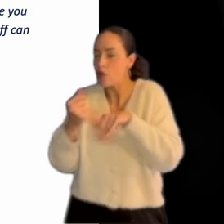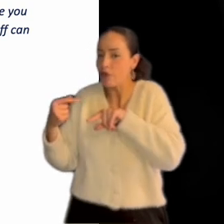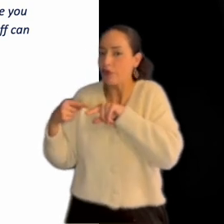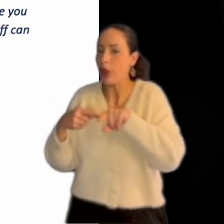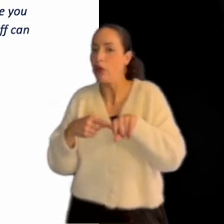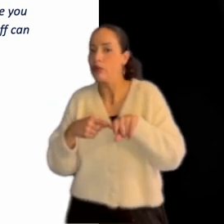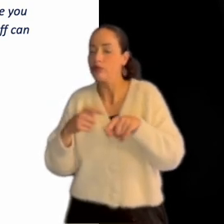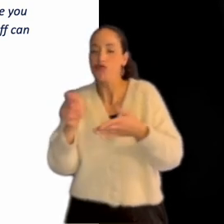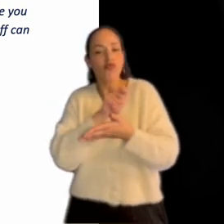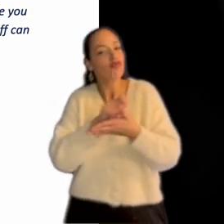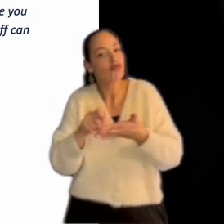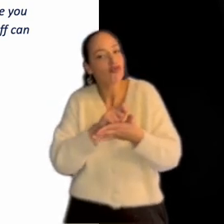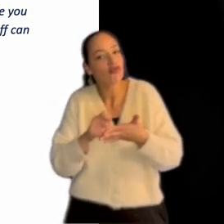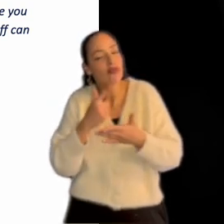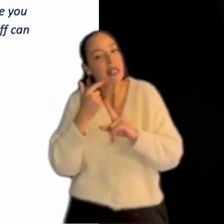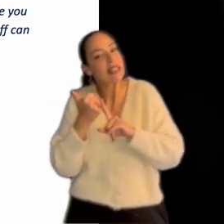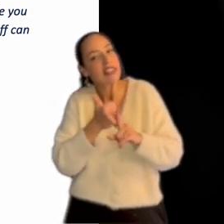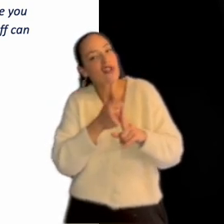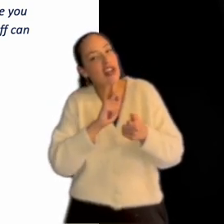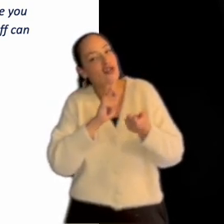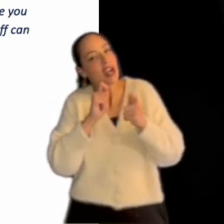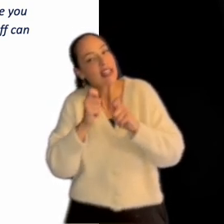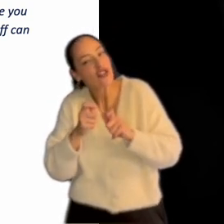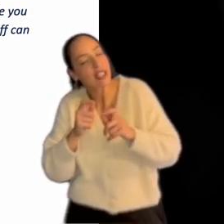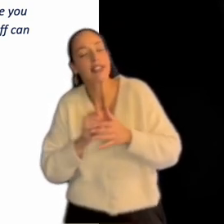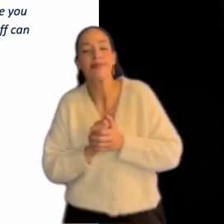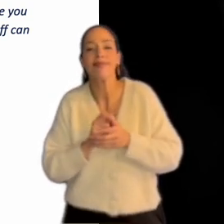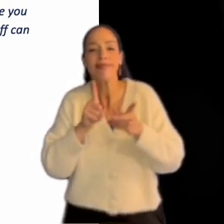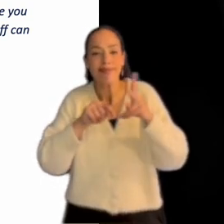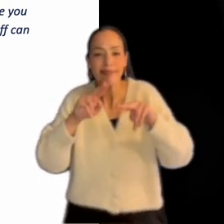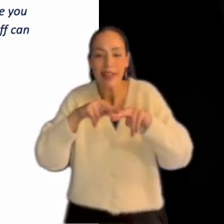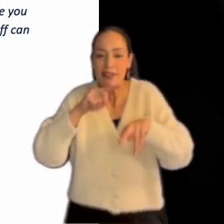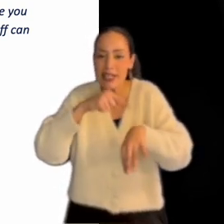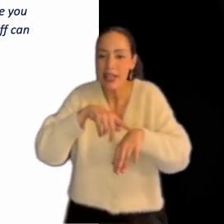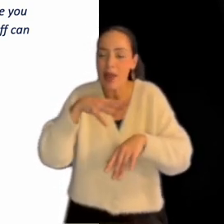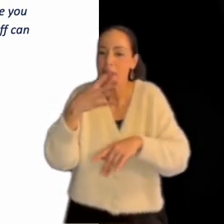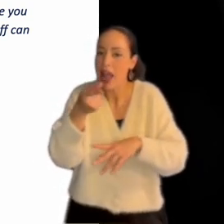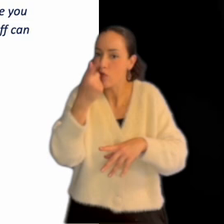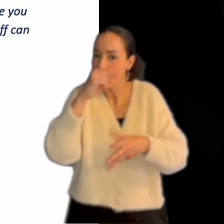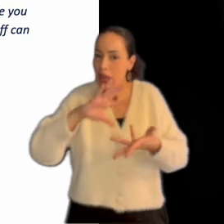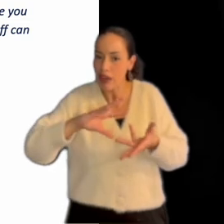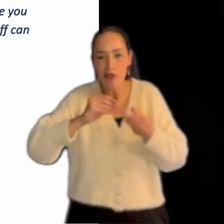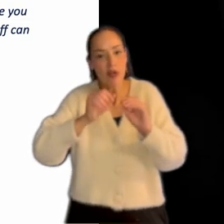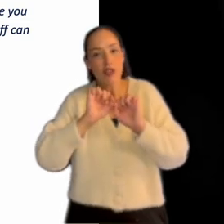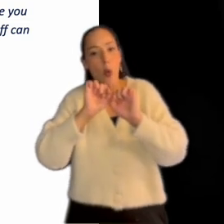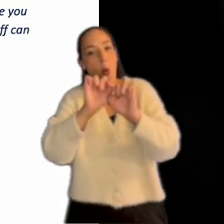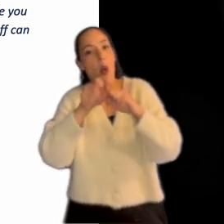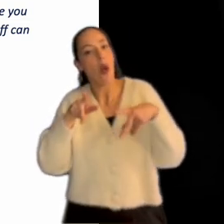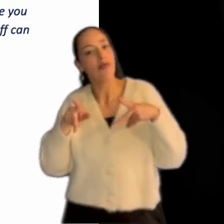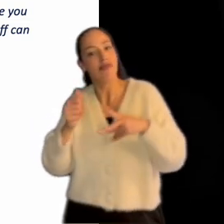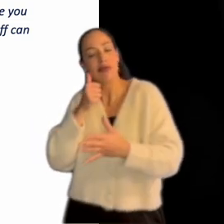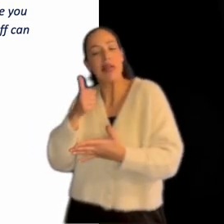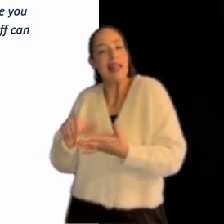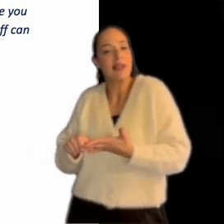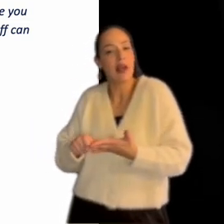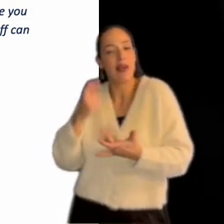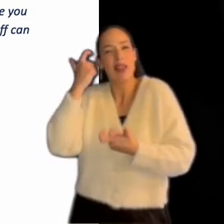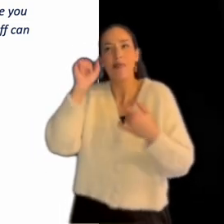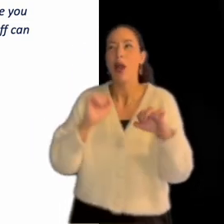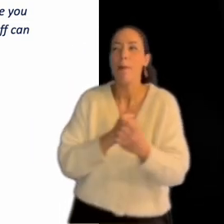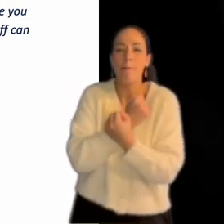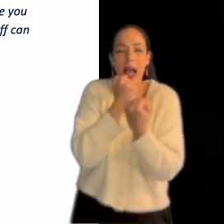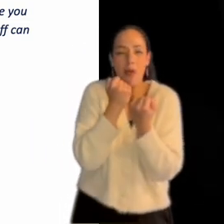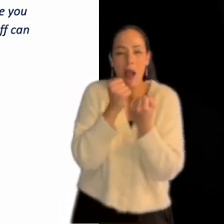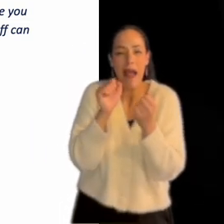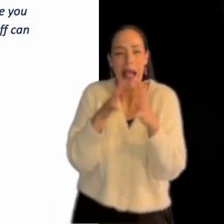some changes, or if you have the time, create an alternative version. Think about power and how it shows up, the